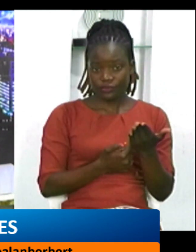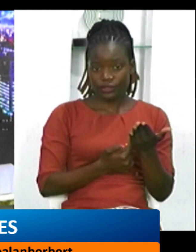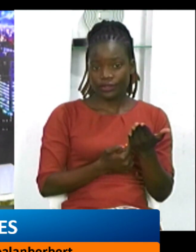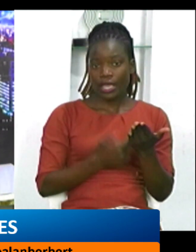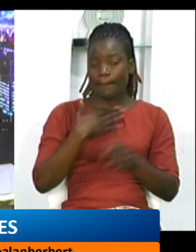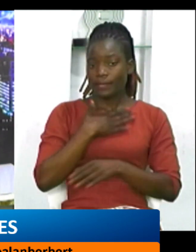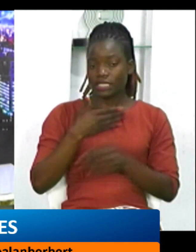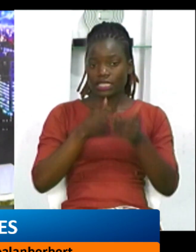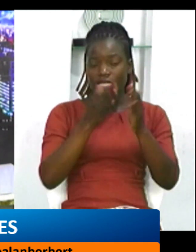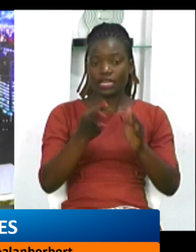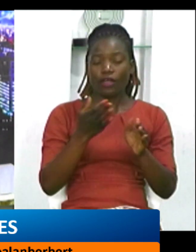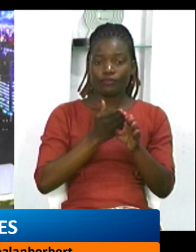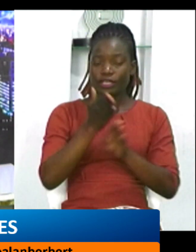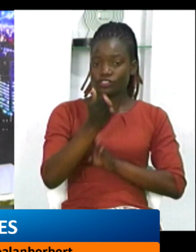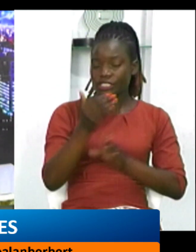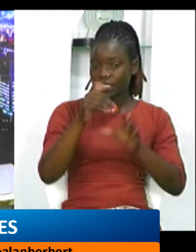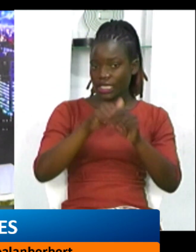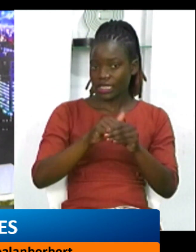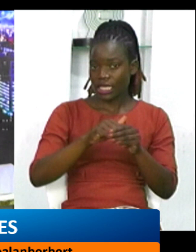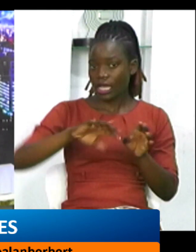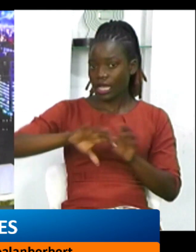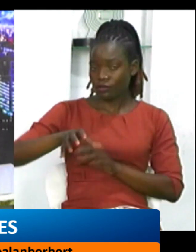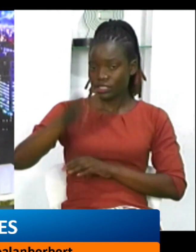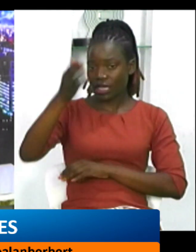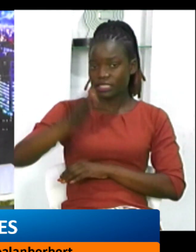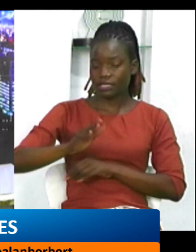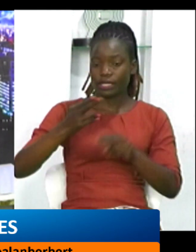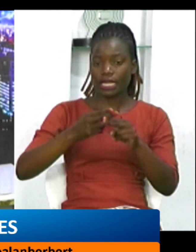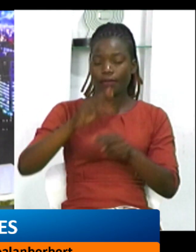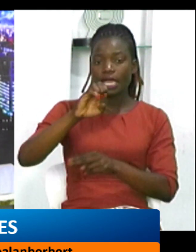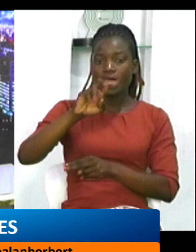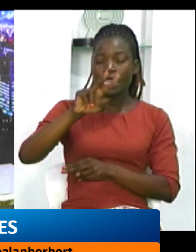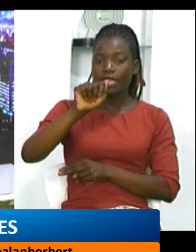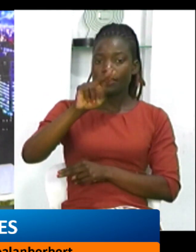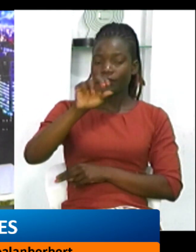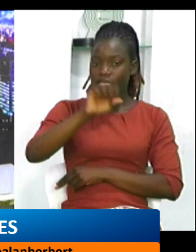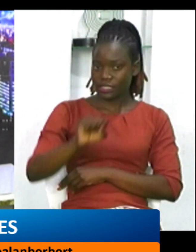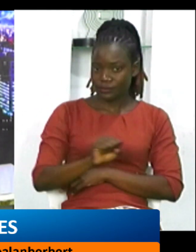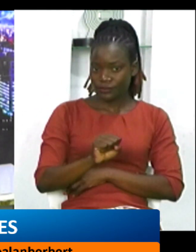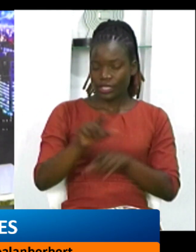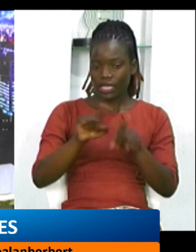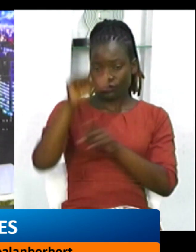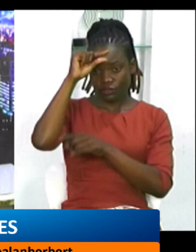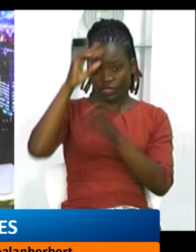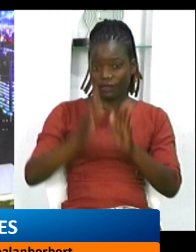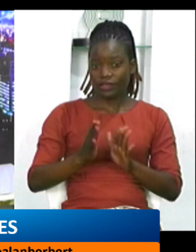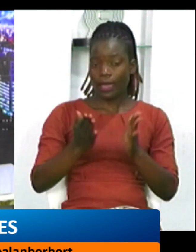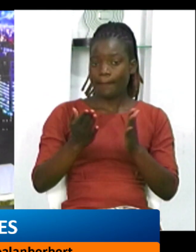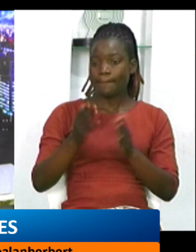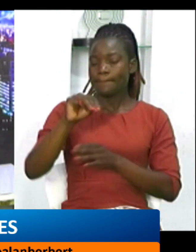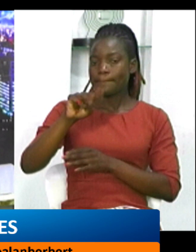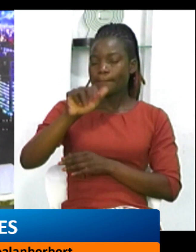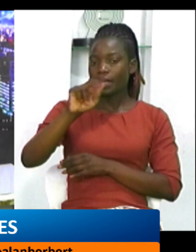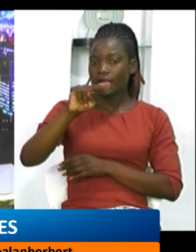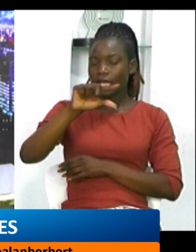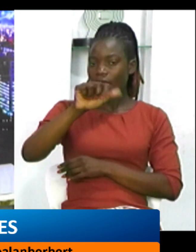of majority in the County Assembly, Evans Mawira Karia, and Governor Mwangaza's lawyer Danstan